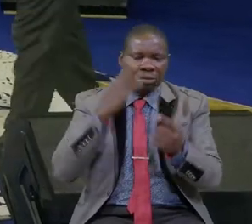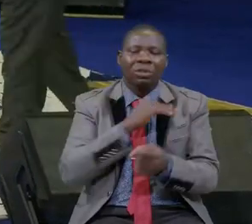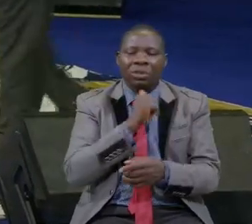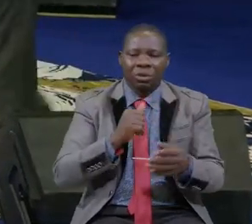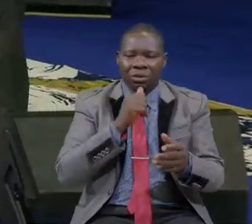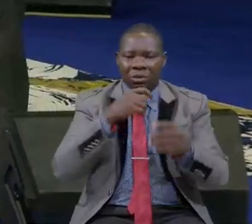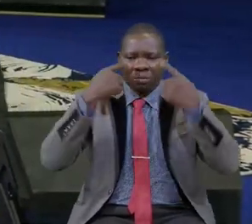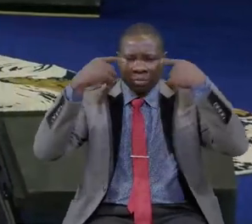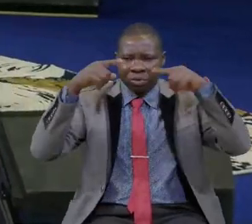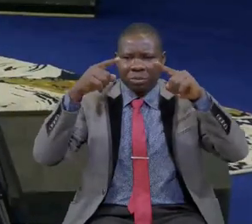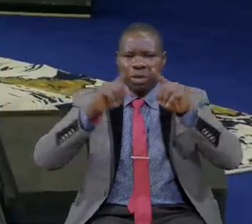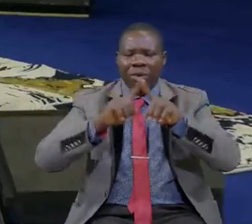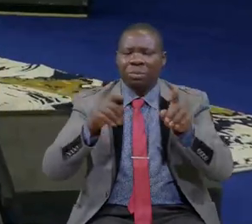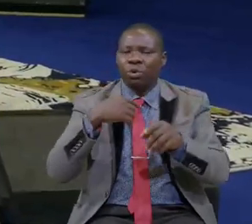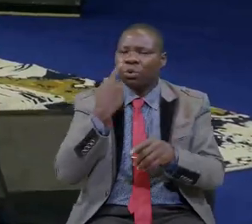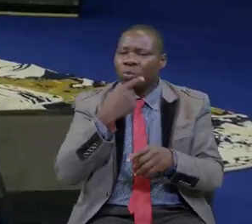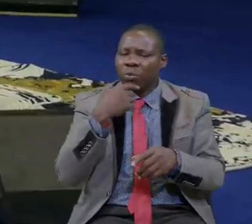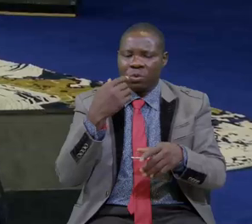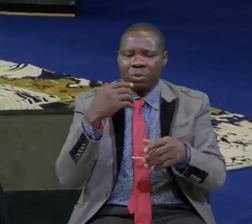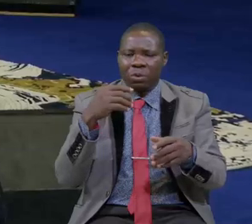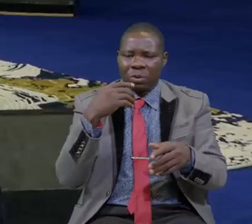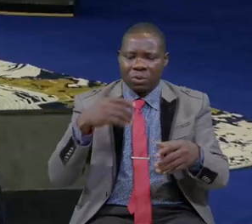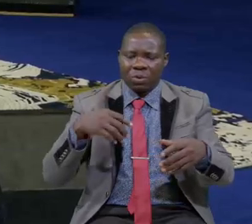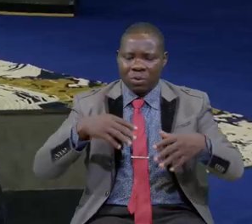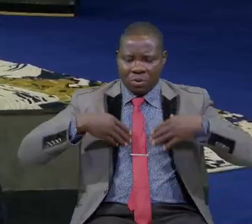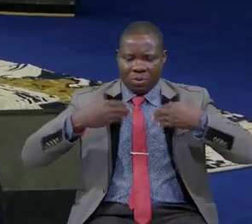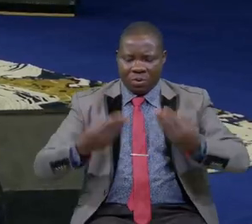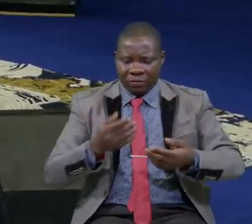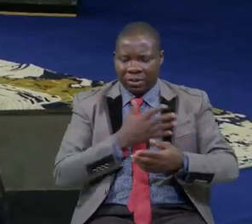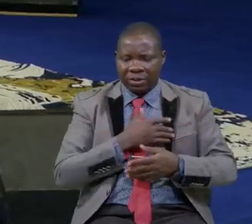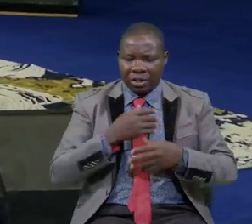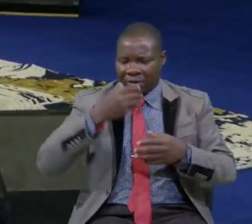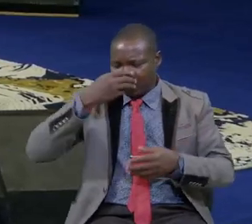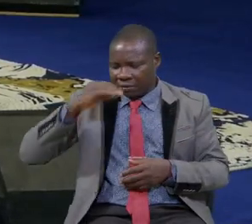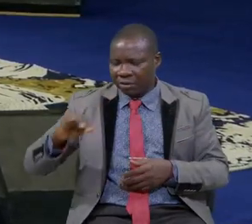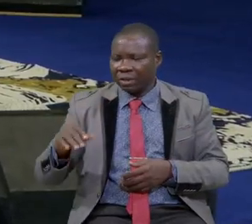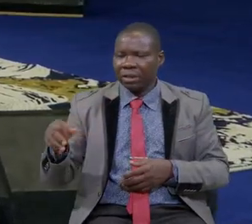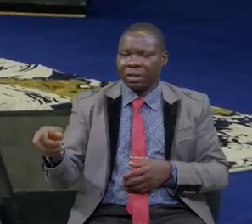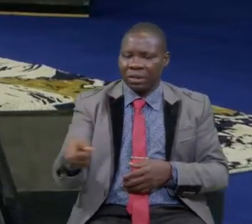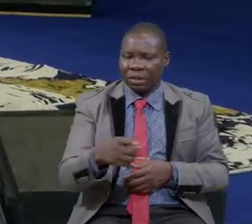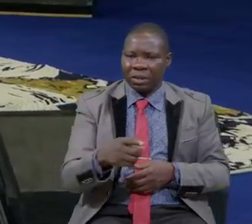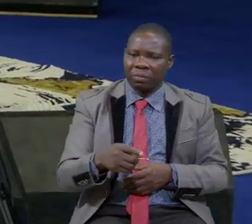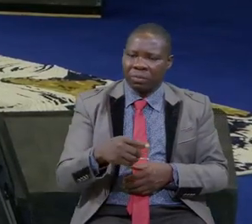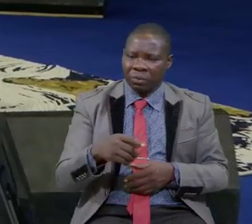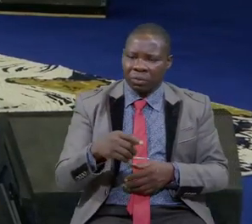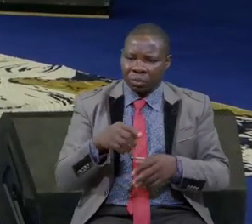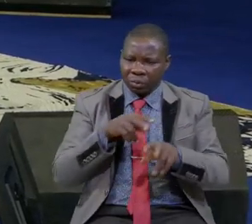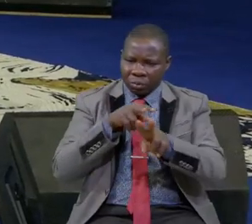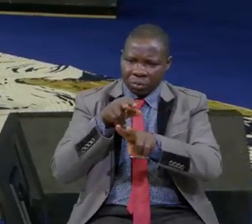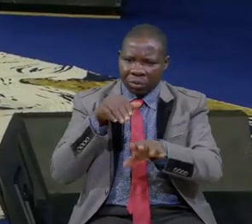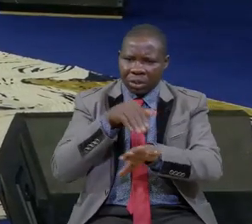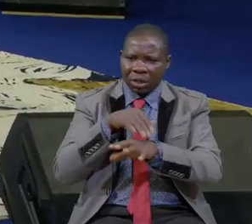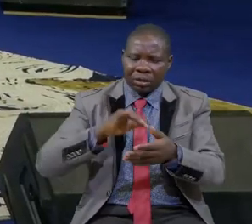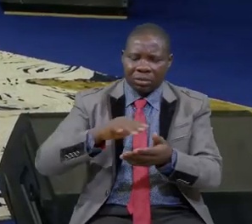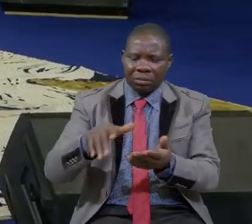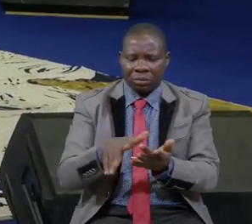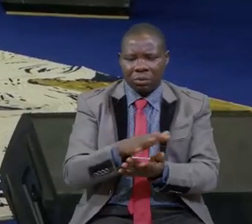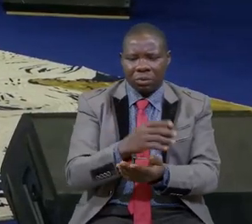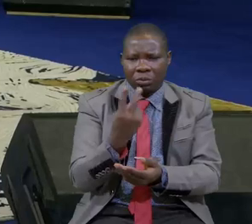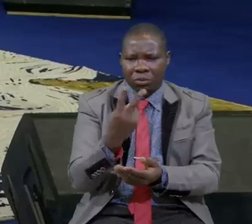whoso confesseth and forsaketh them. Look at those two words. They're joined together. Confesseth